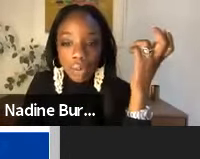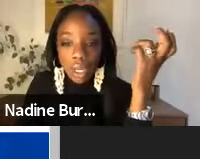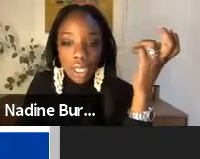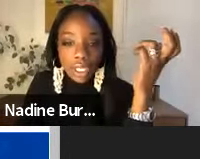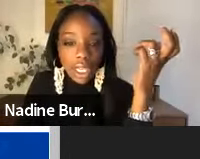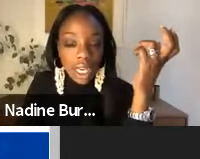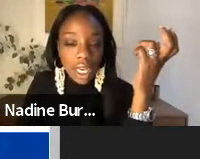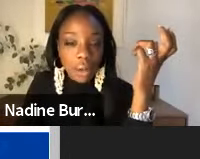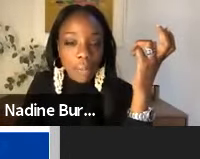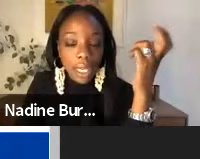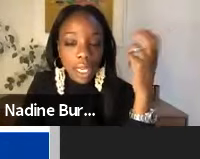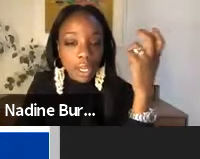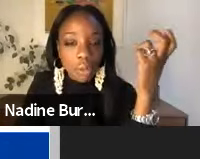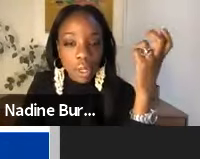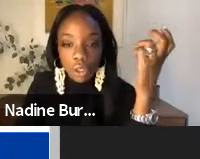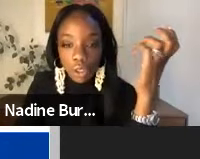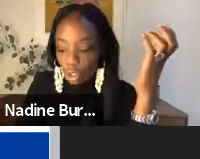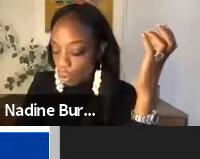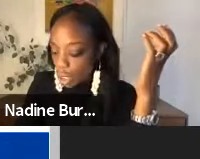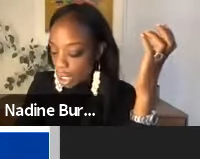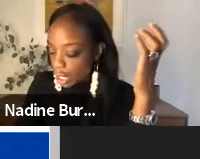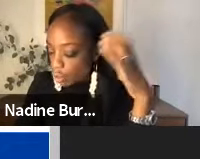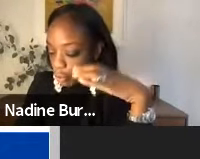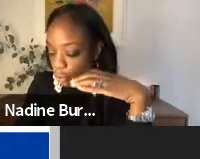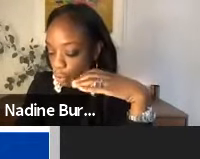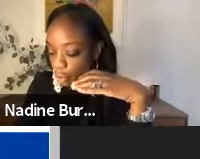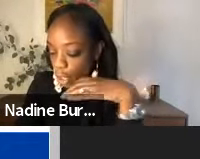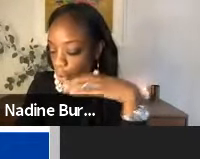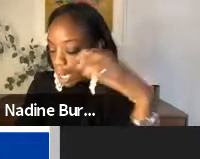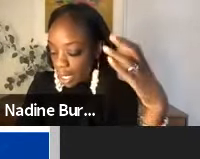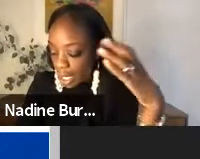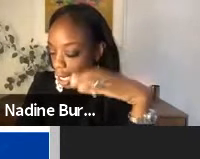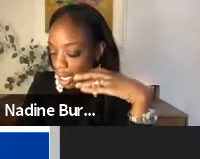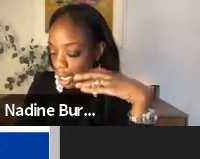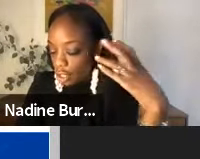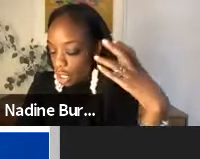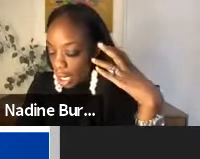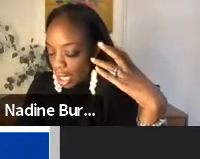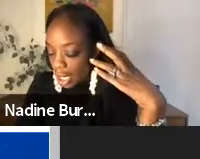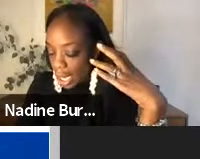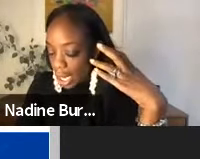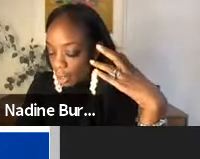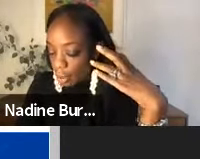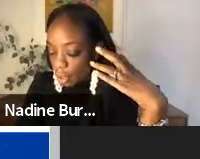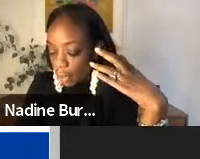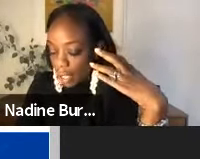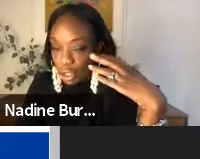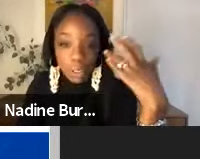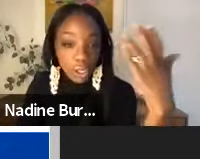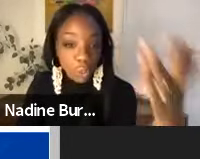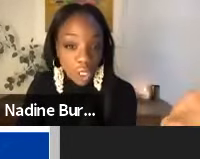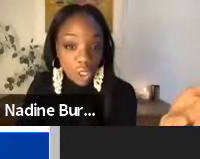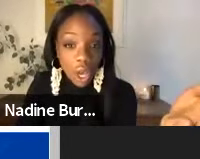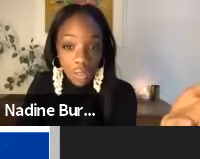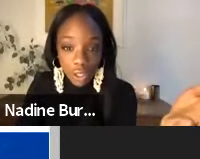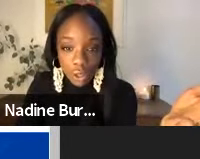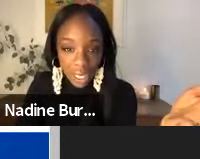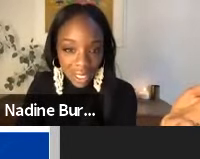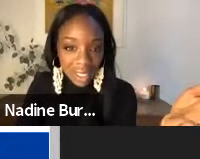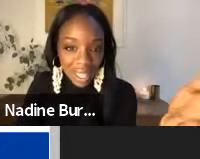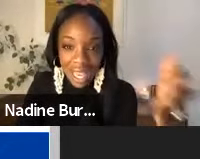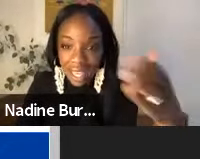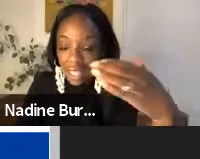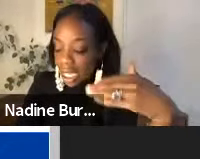can anyone use it? You know, any age, any category of eligibility. We saw that